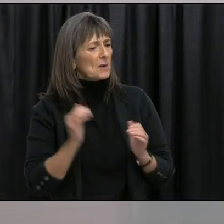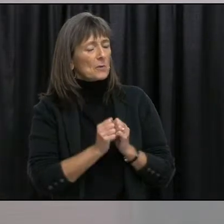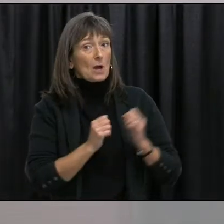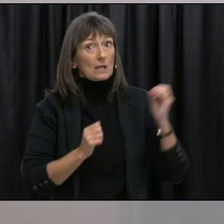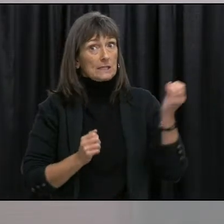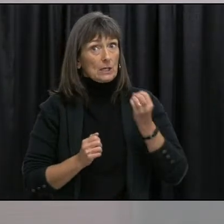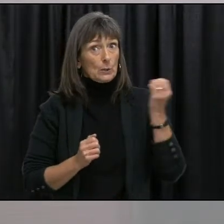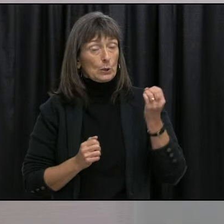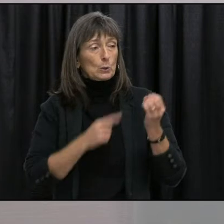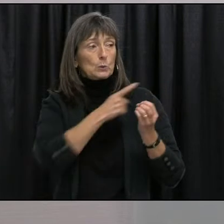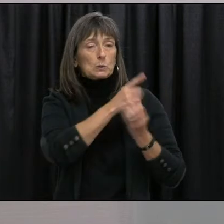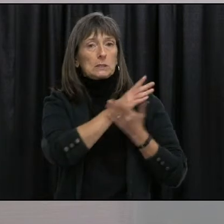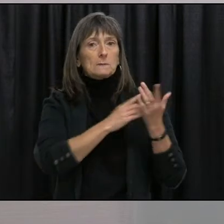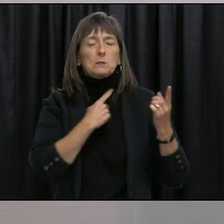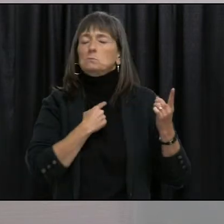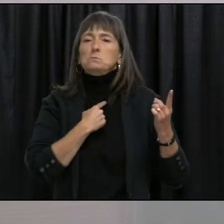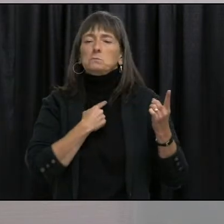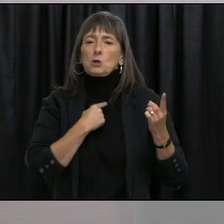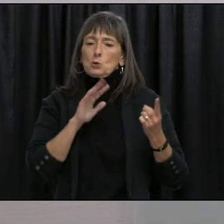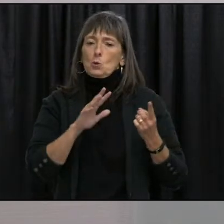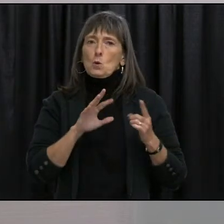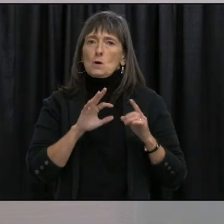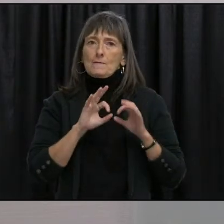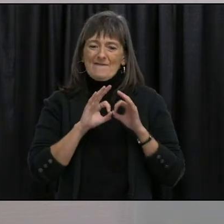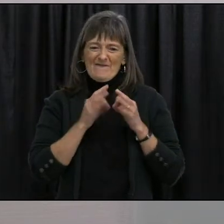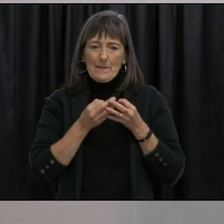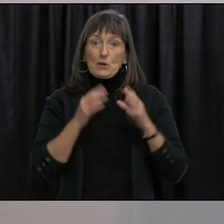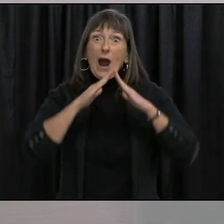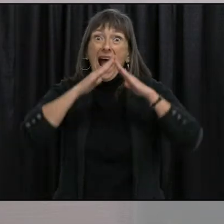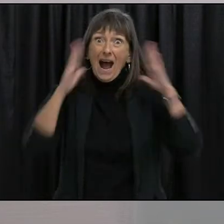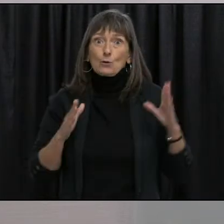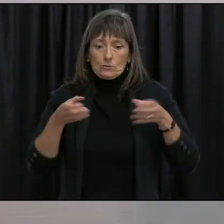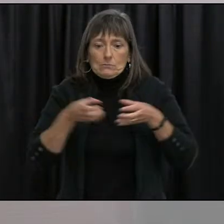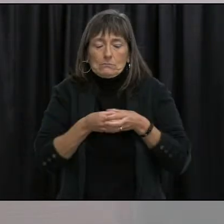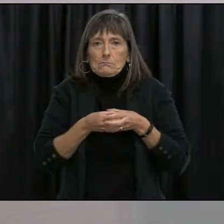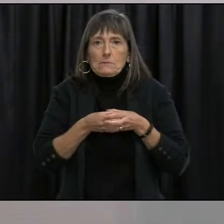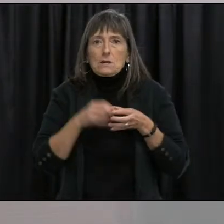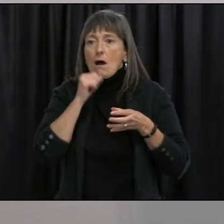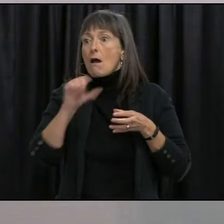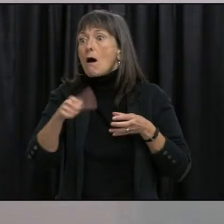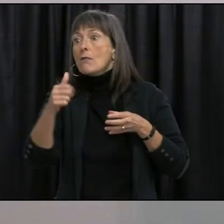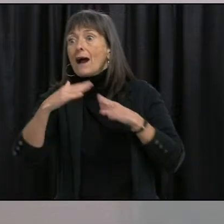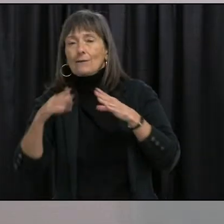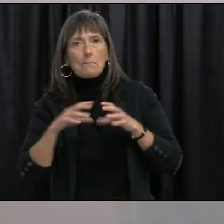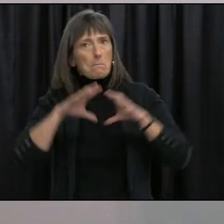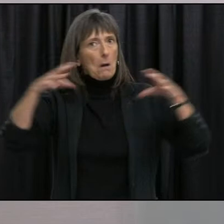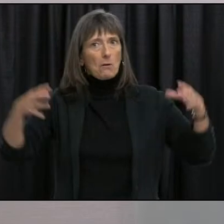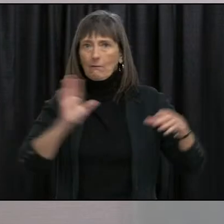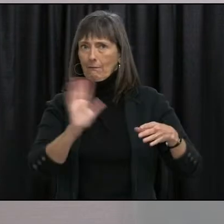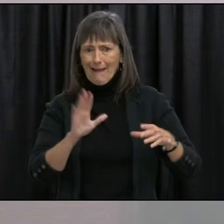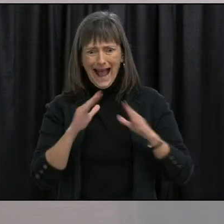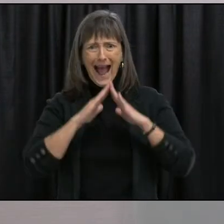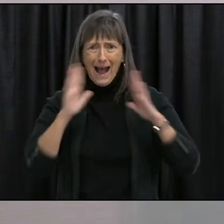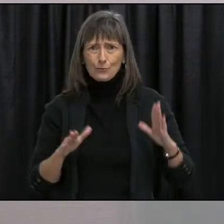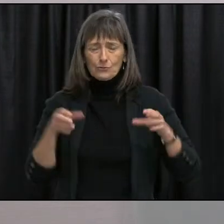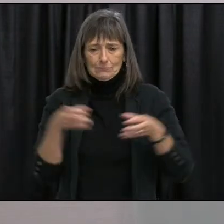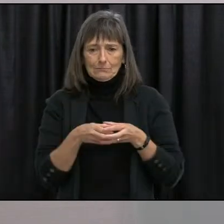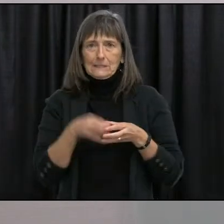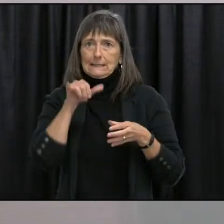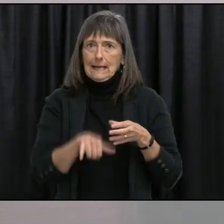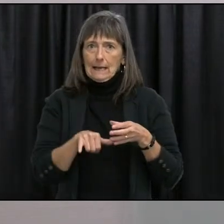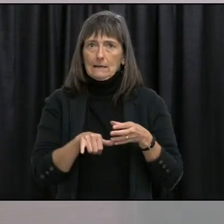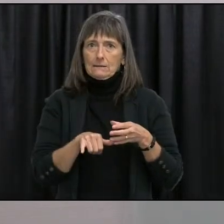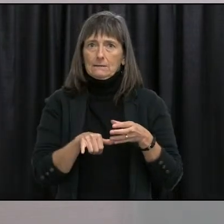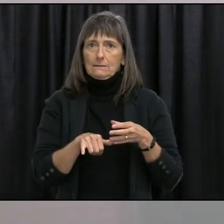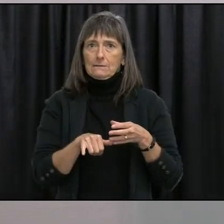they're saying don't interact with anyone outside of even your own household, never mind bubbles, what do you think it says